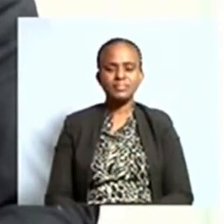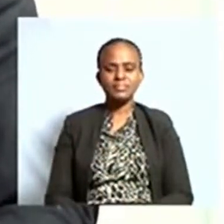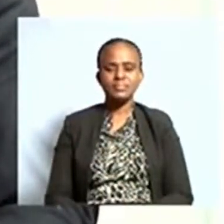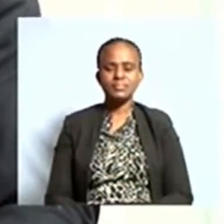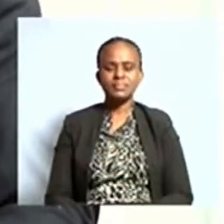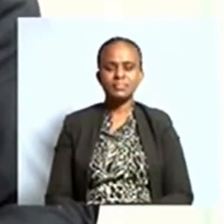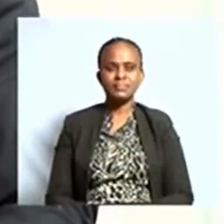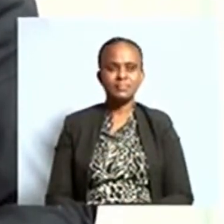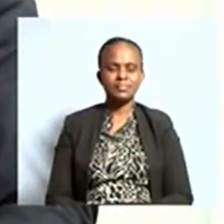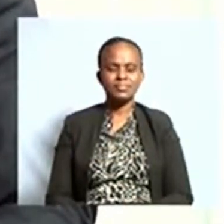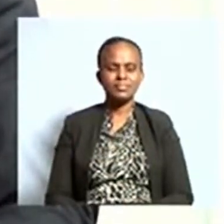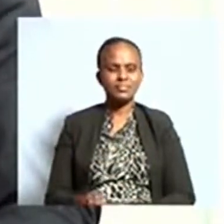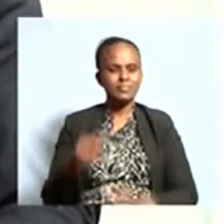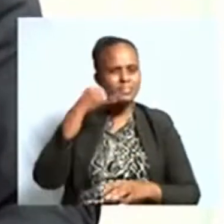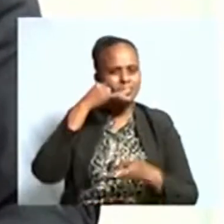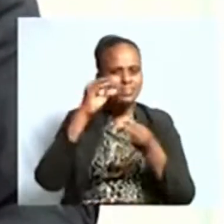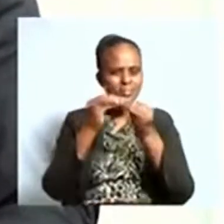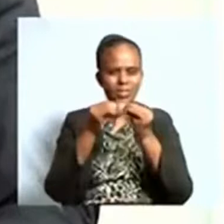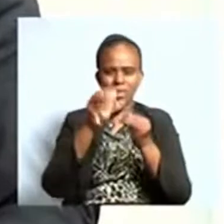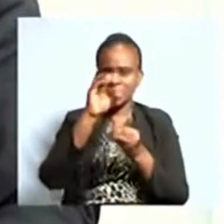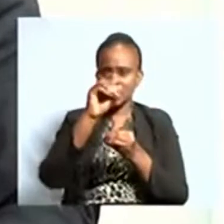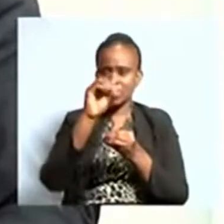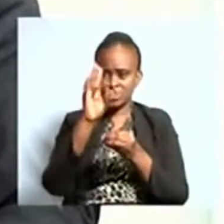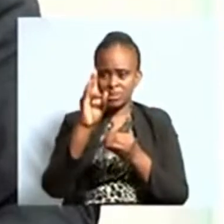raise. The number that we're using is